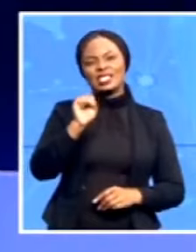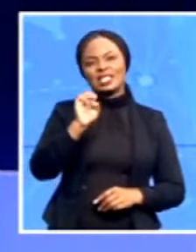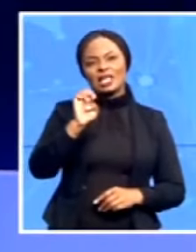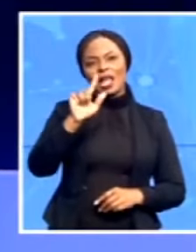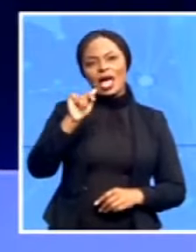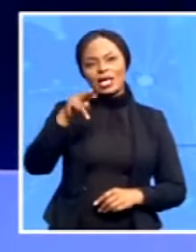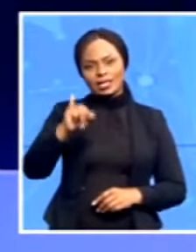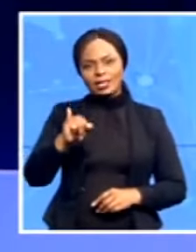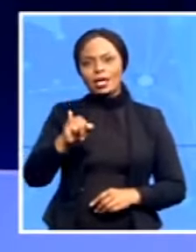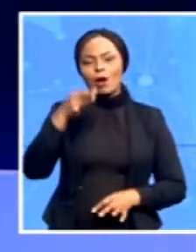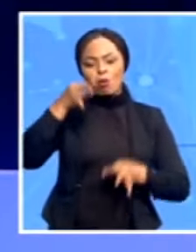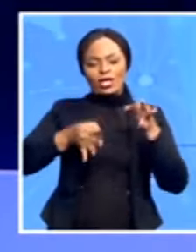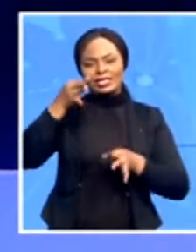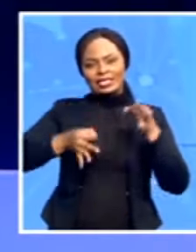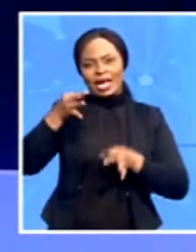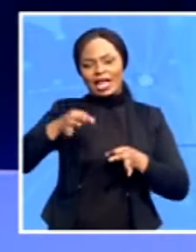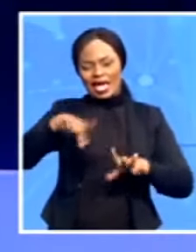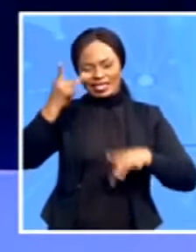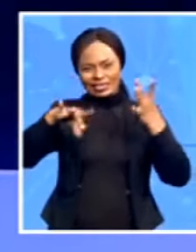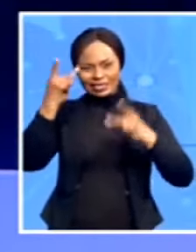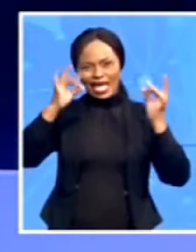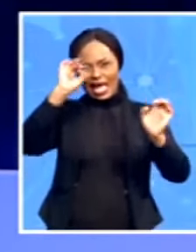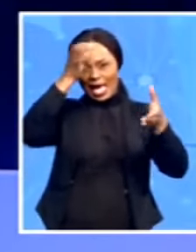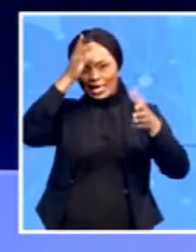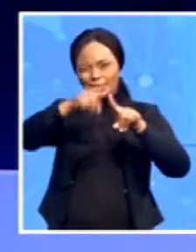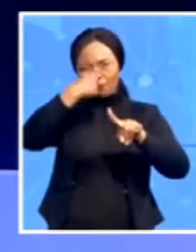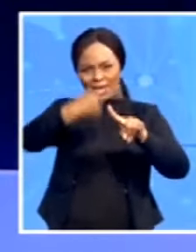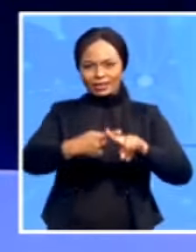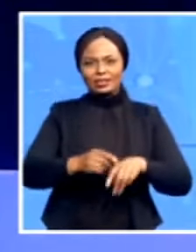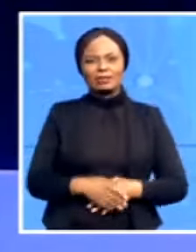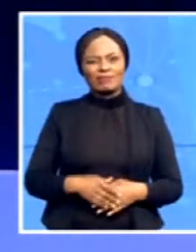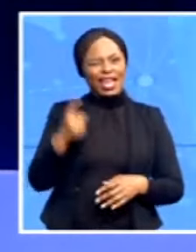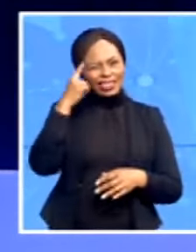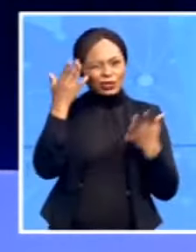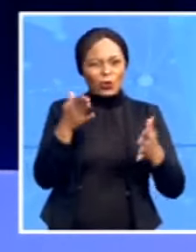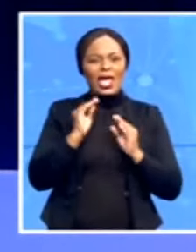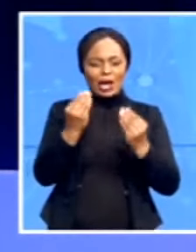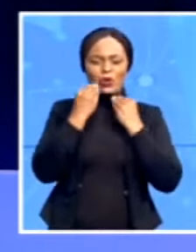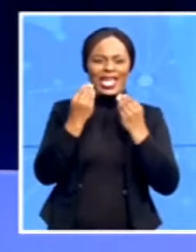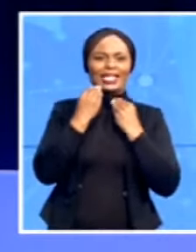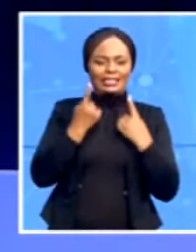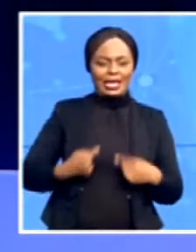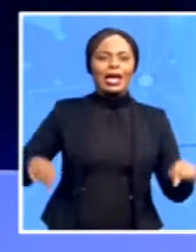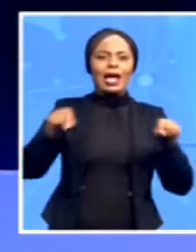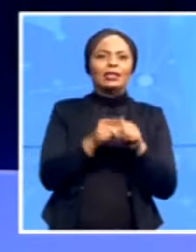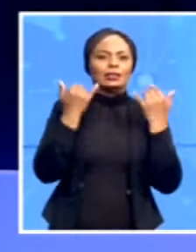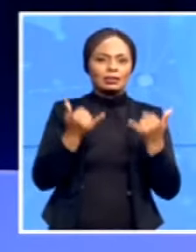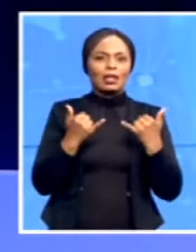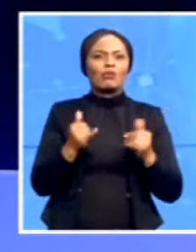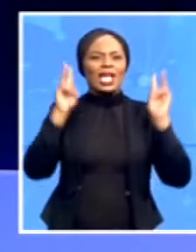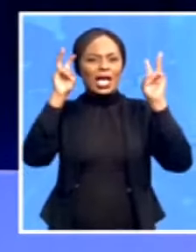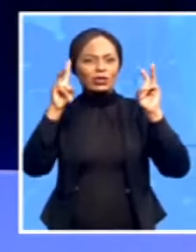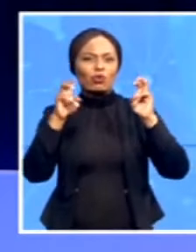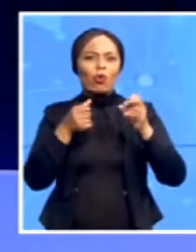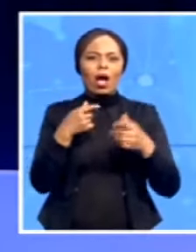him an education expert, but I think it's part and parcel. It's educating us, telling us how it's done in terms of the allocation of seats as well. We'll put this up